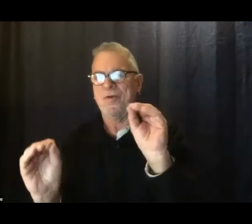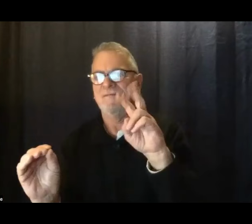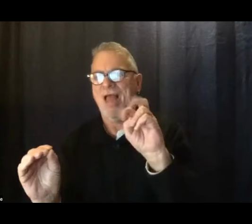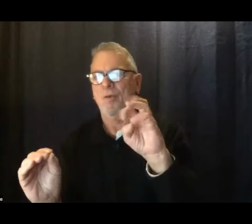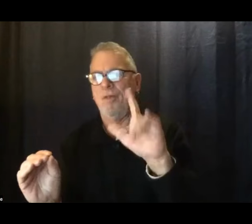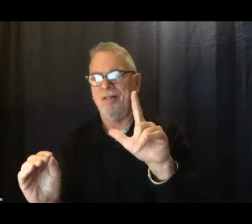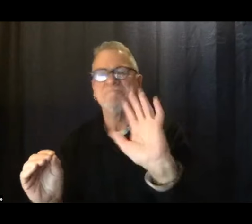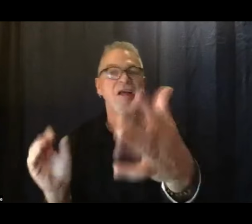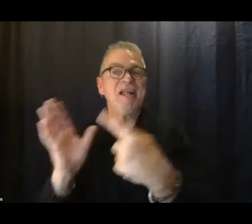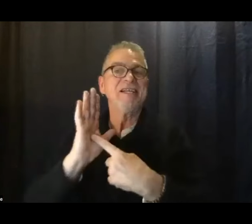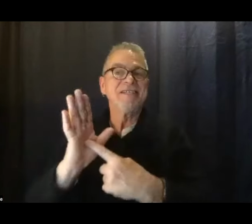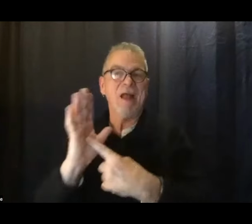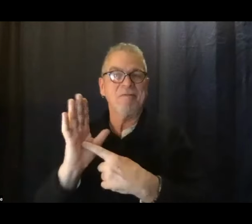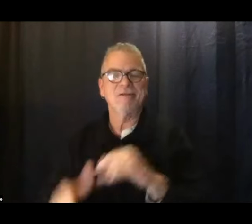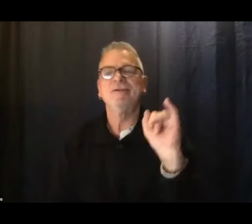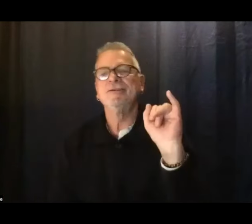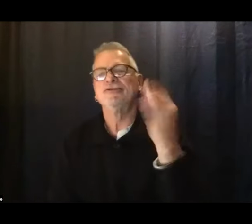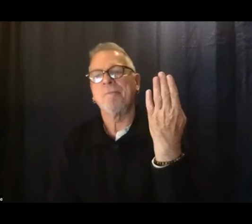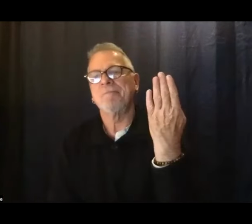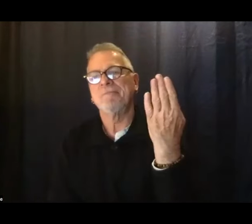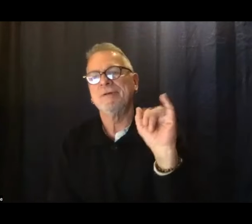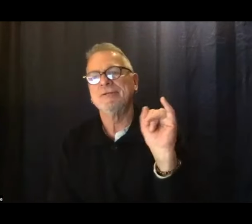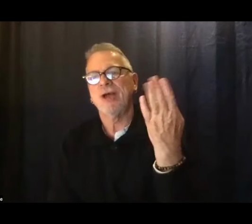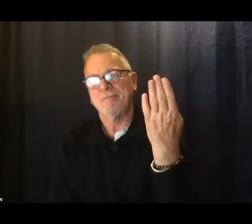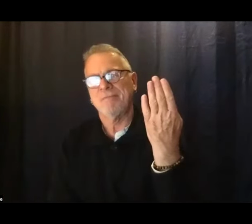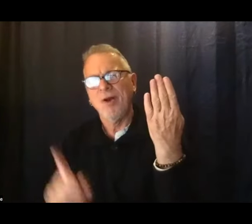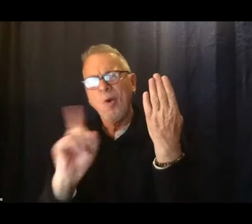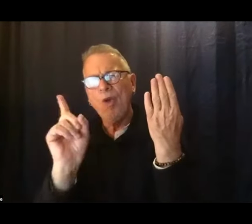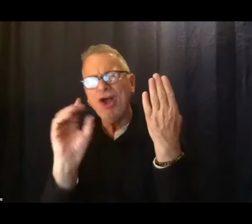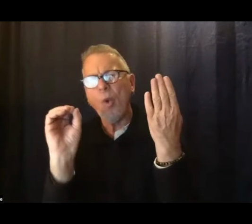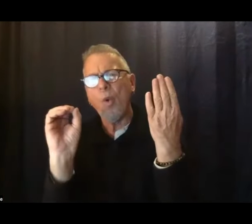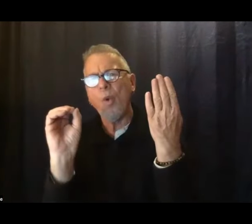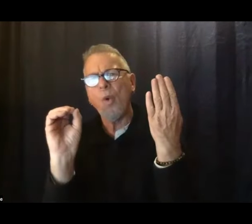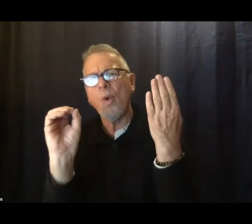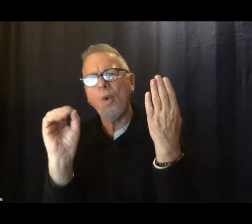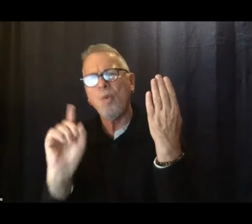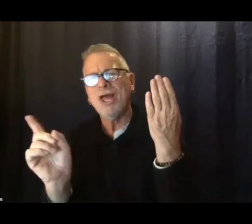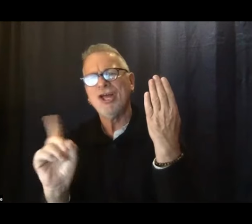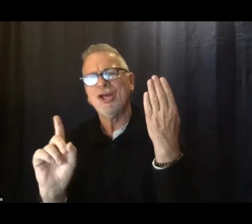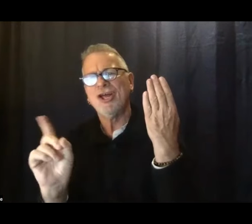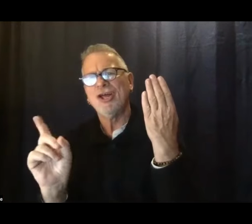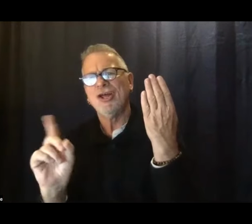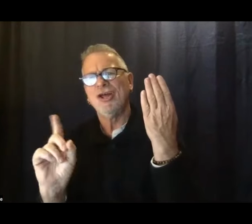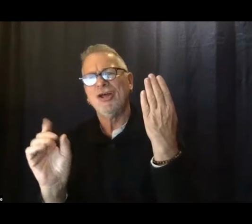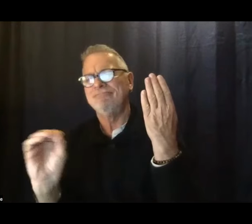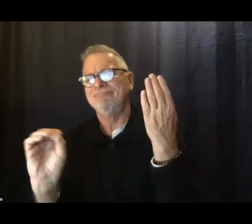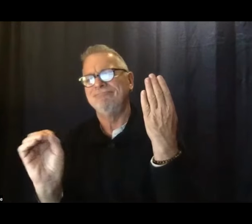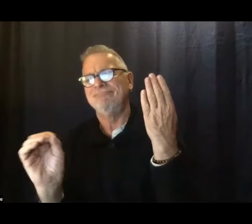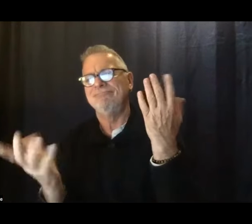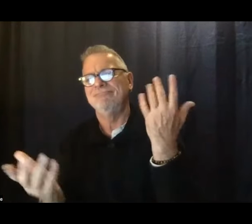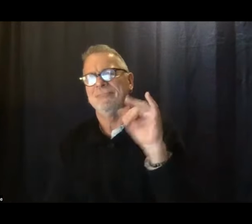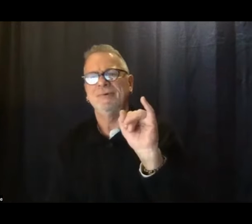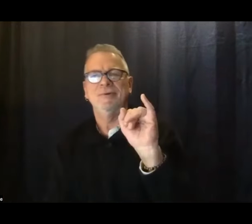production. So if you watch, there will be no vowels. So job, where'd the O